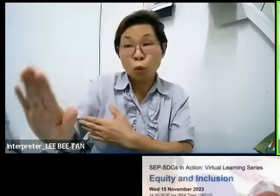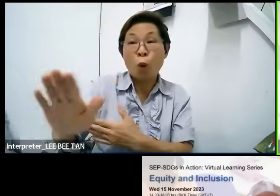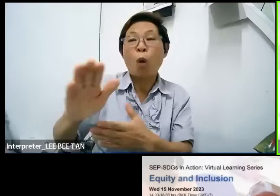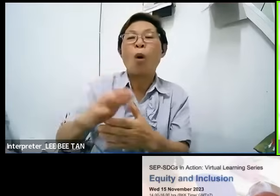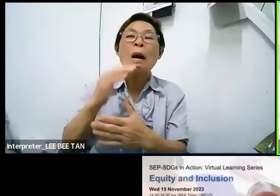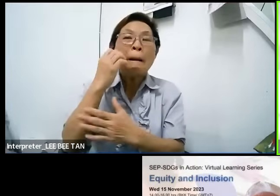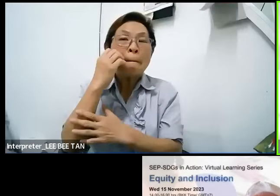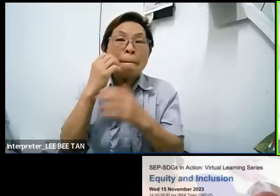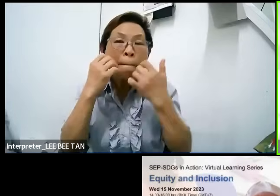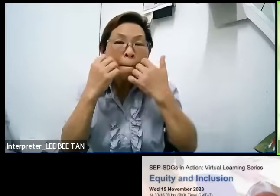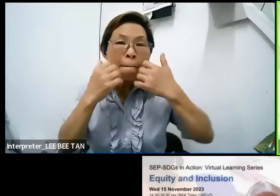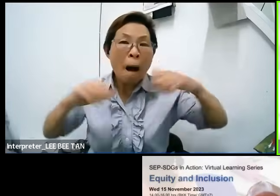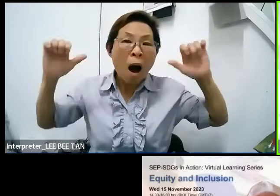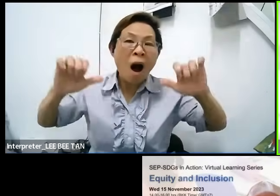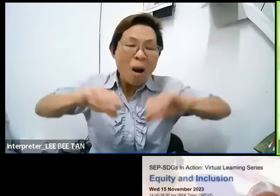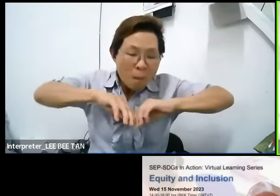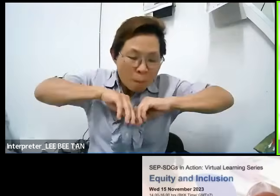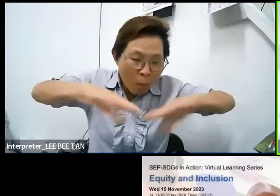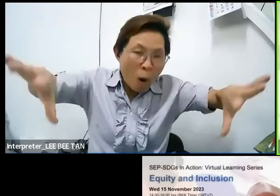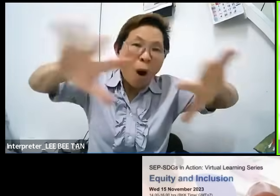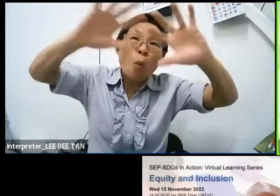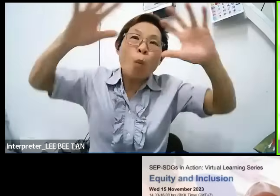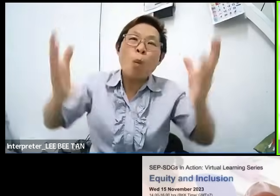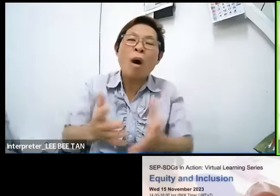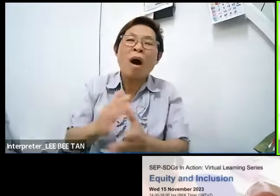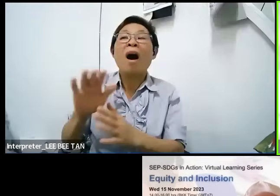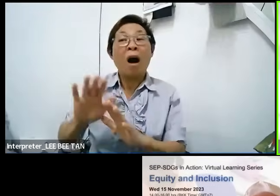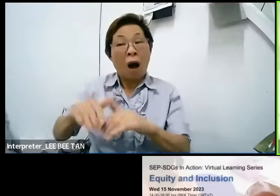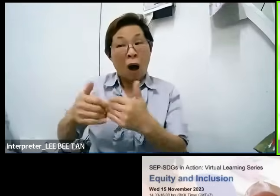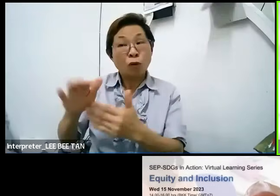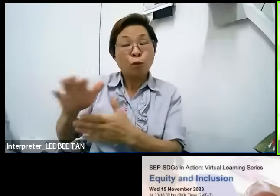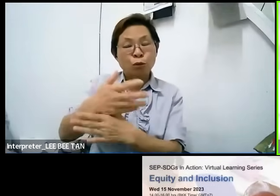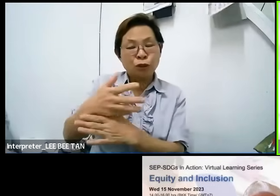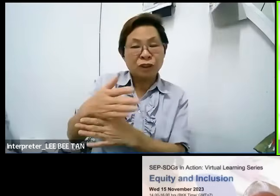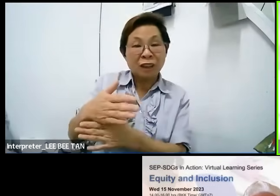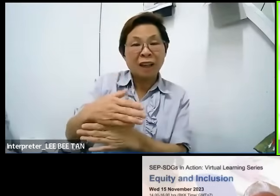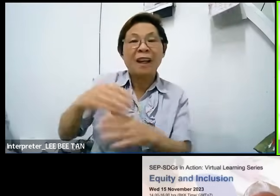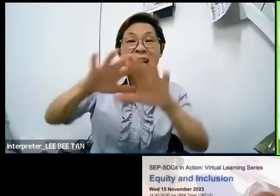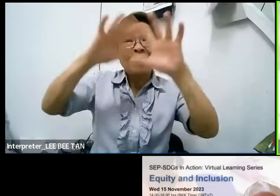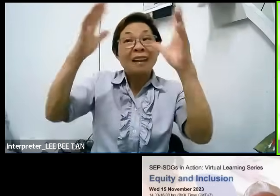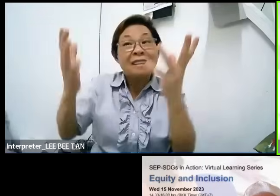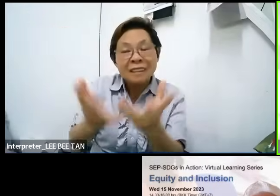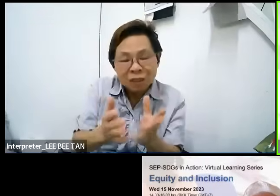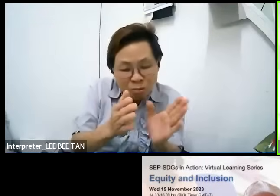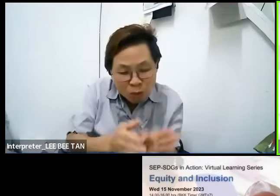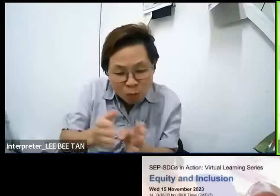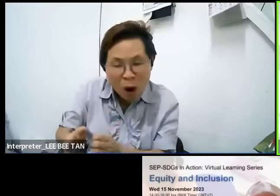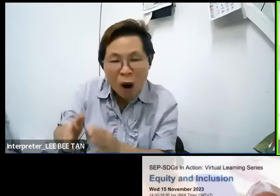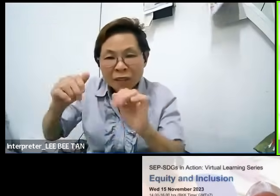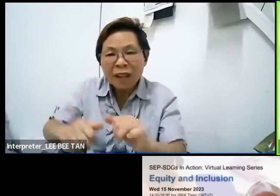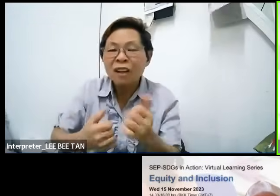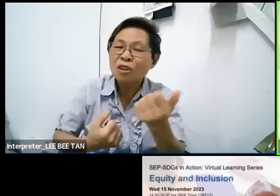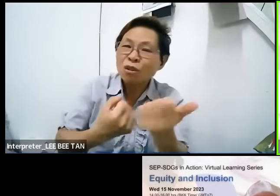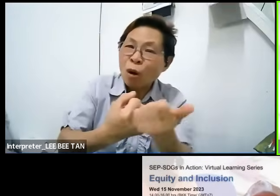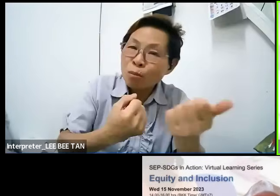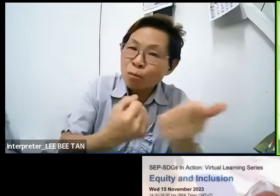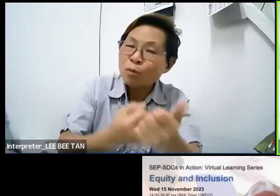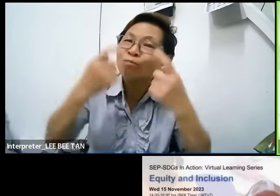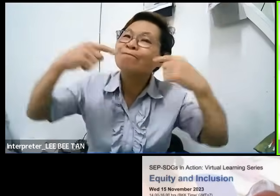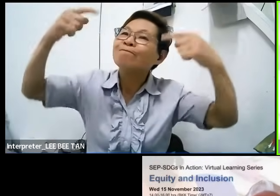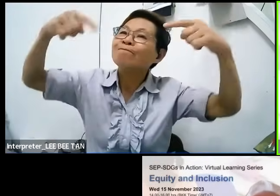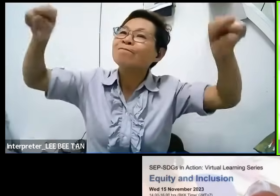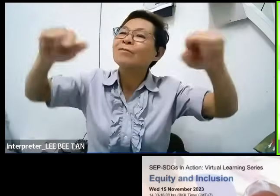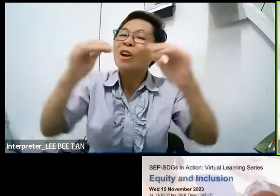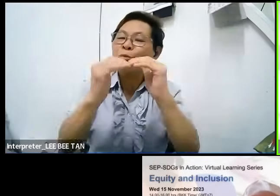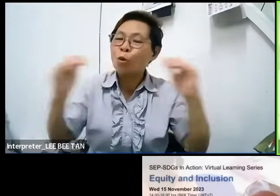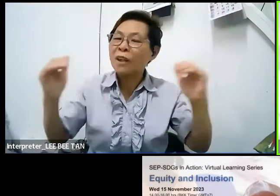extends globally and how you share insights on the international collaboration that can contribute to achieving